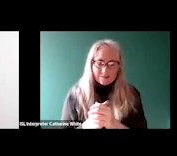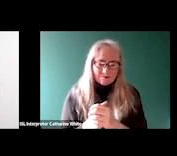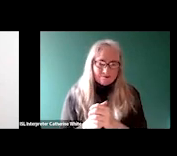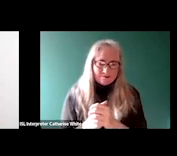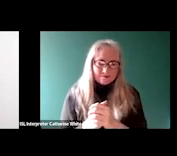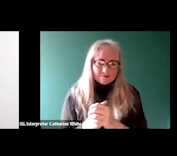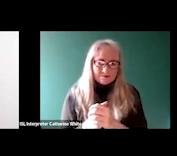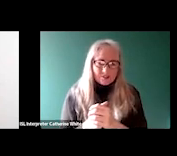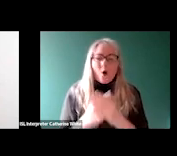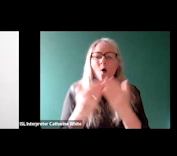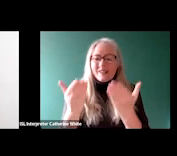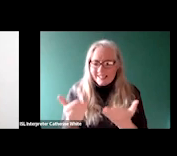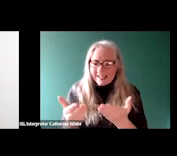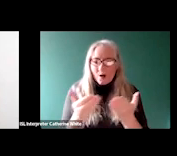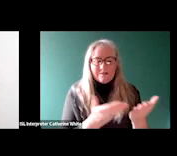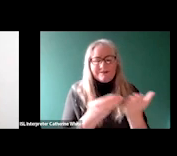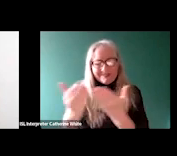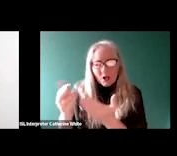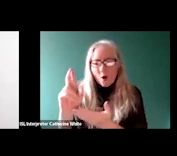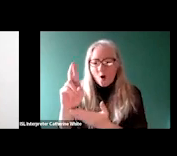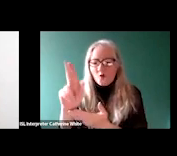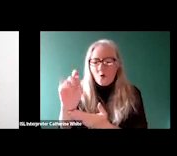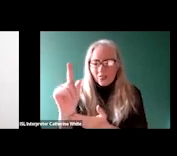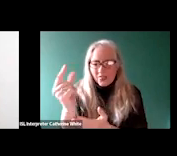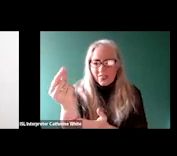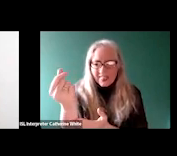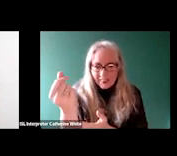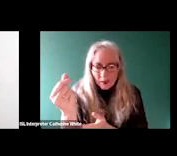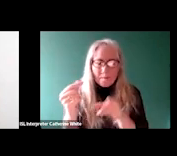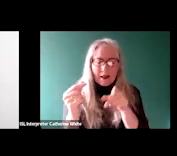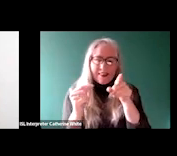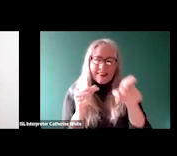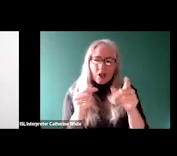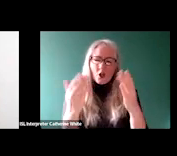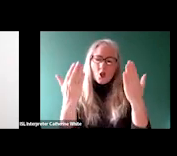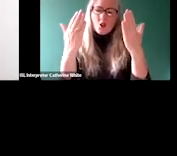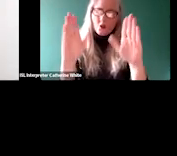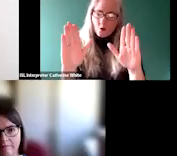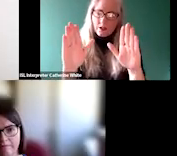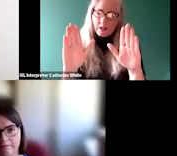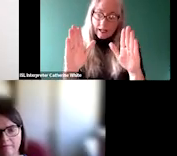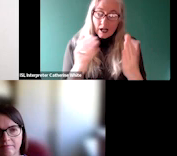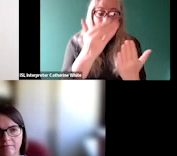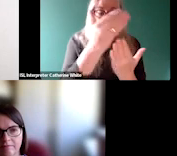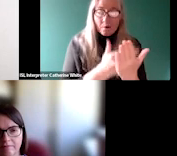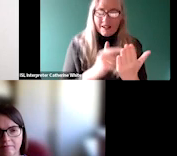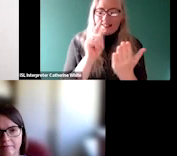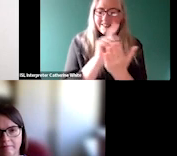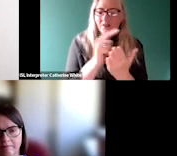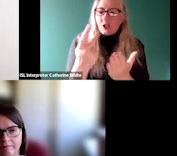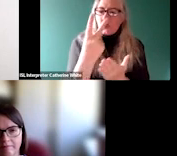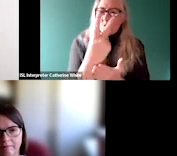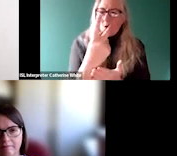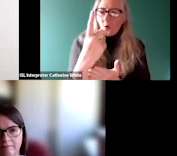So I'm going to hand over to Ruth in a moment, but this gives you a sense that while the document 17210 and